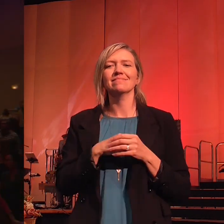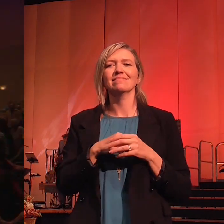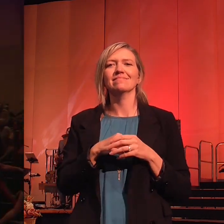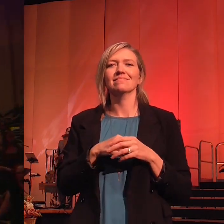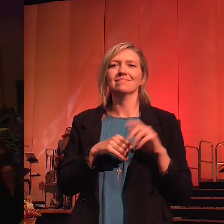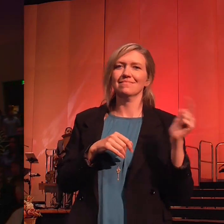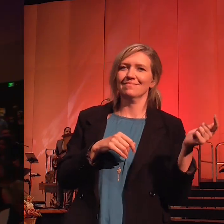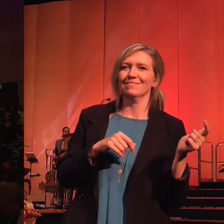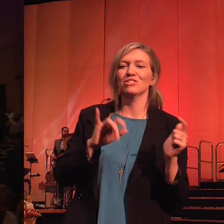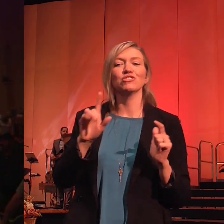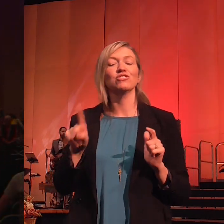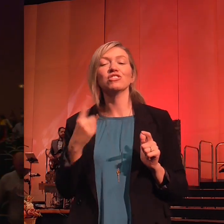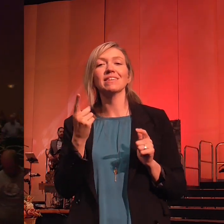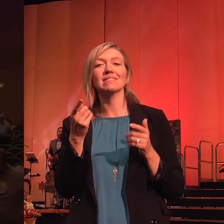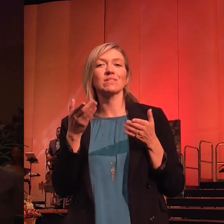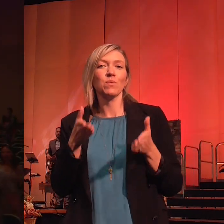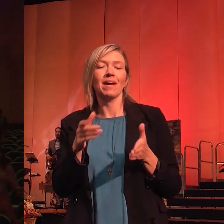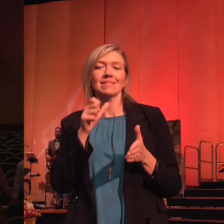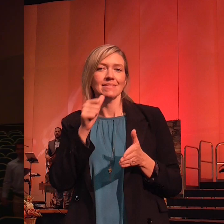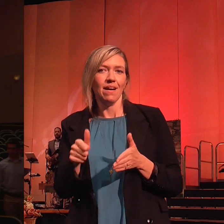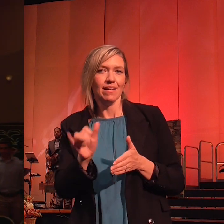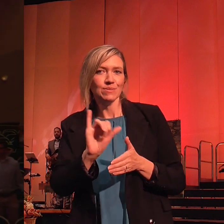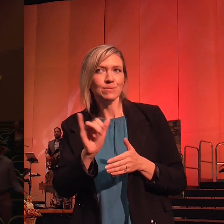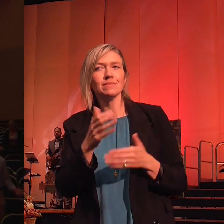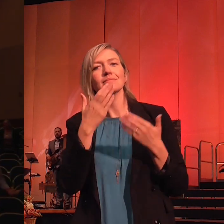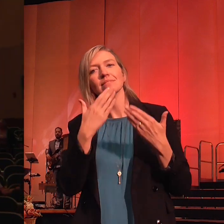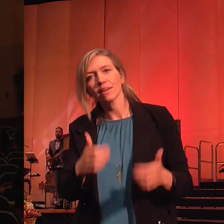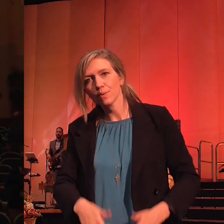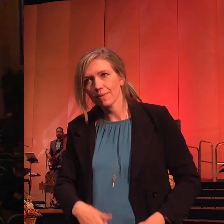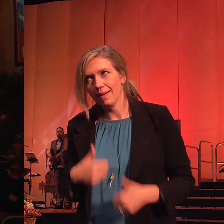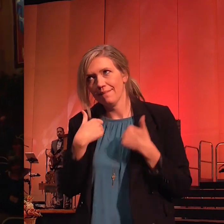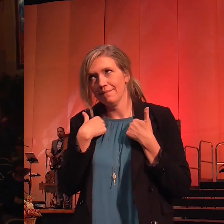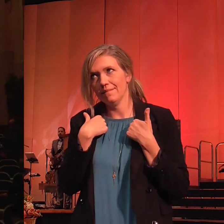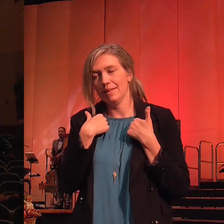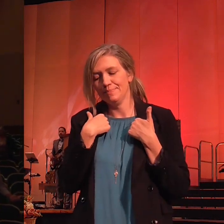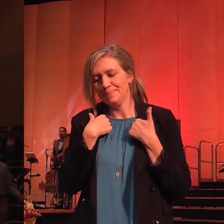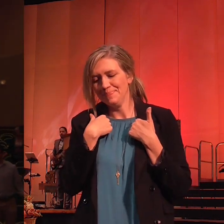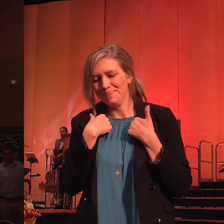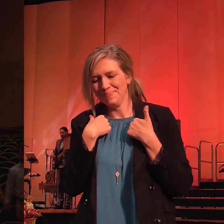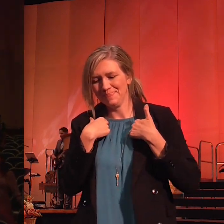the way that it is, and just the way that it is not. Thank you, life.